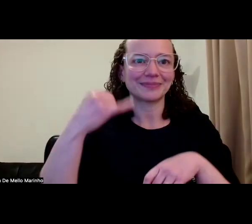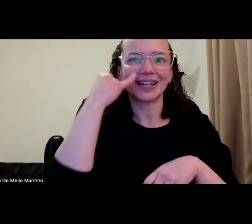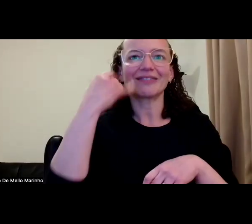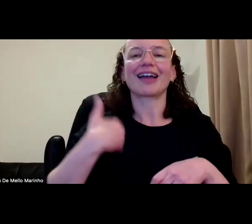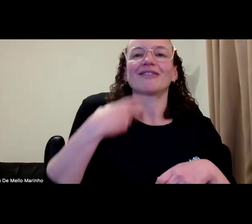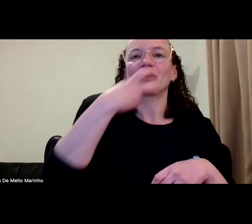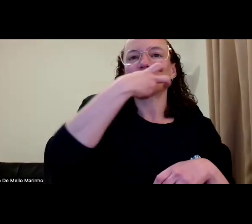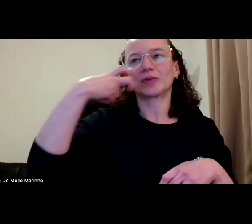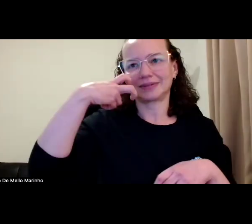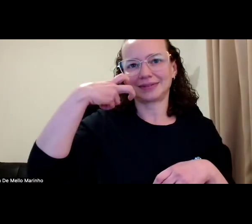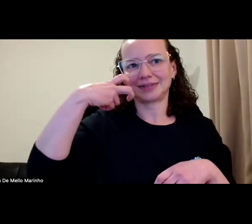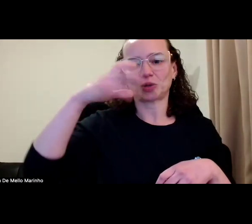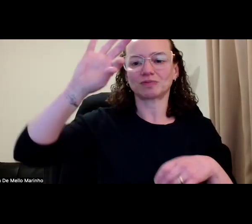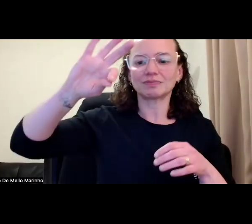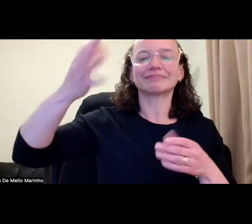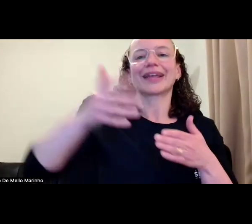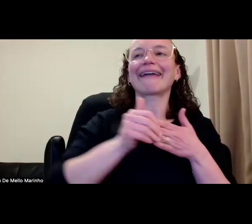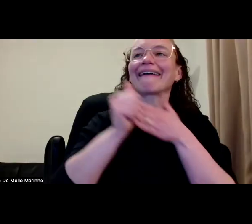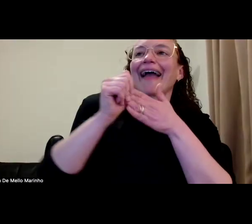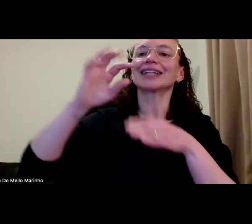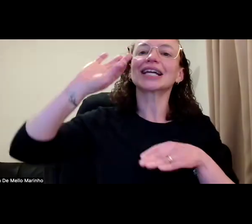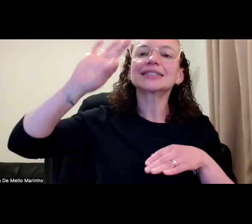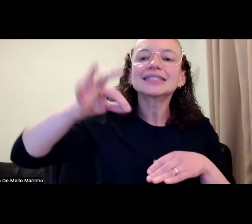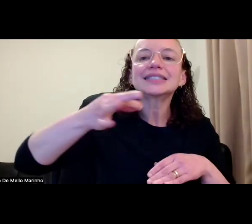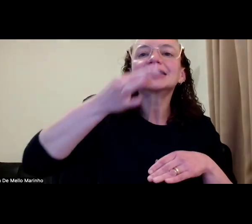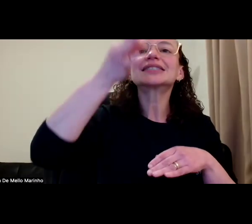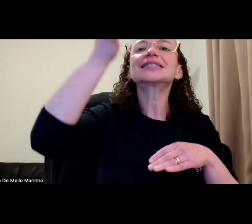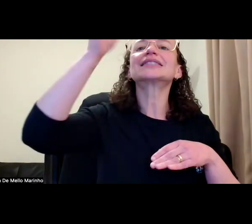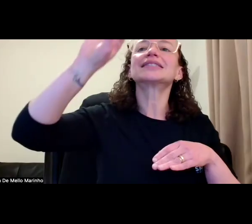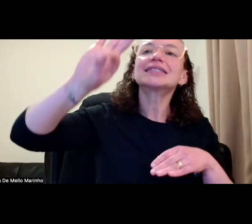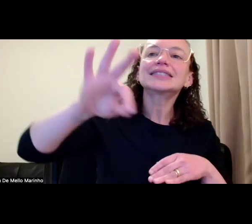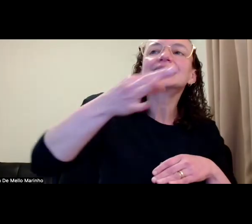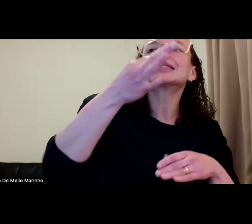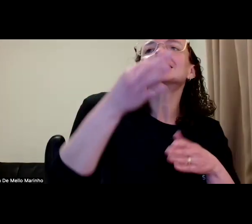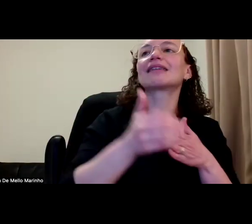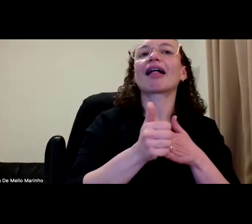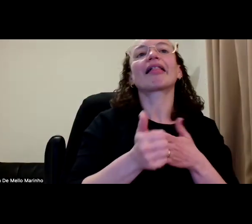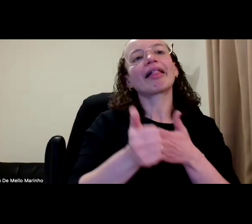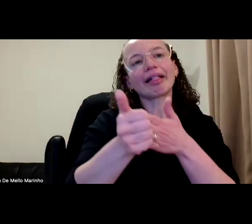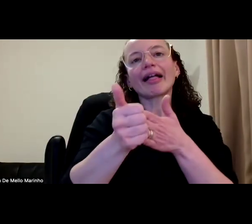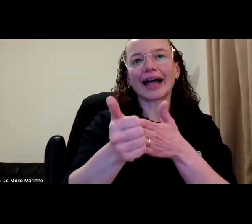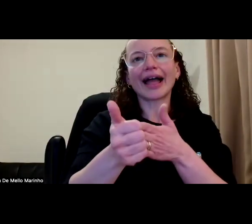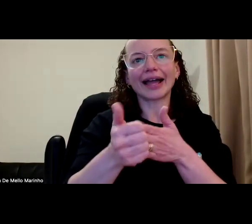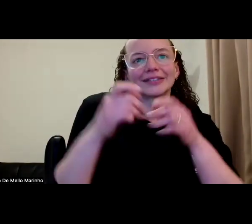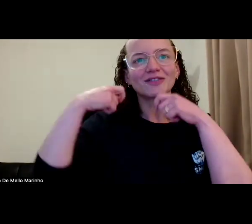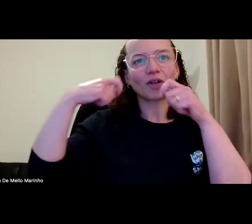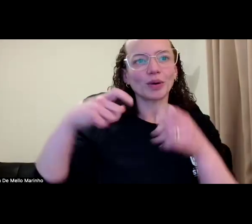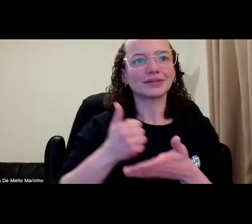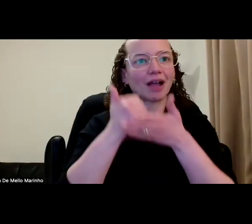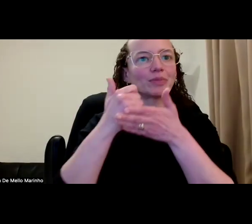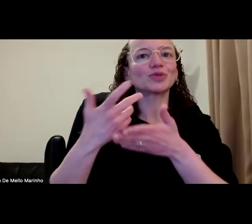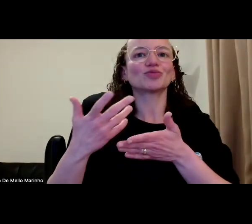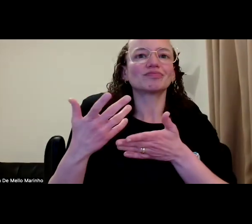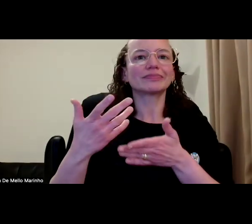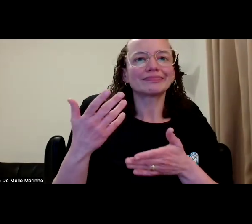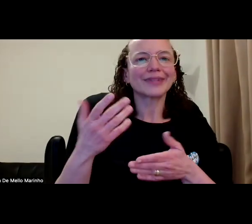Guiding the floss, right? If I have braces, then I guide it through and it leads the floss